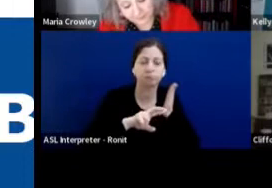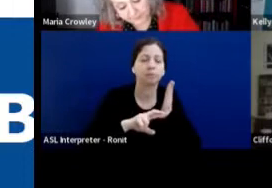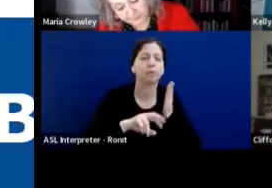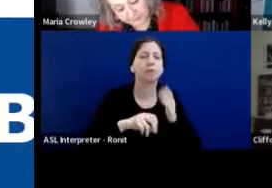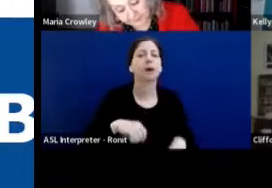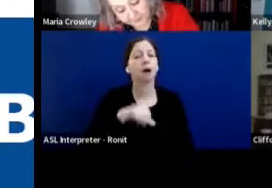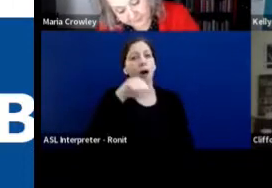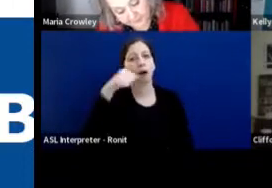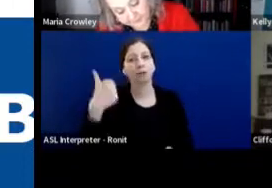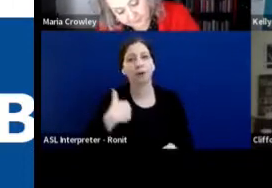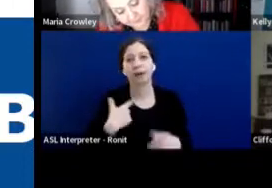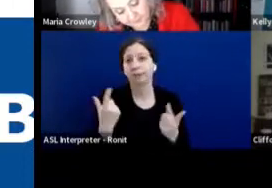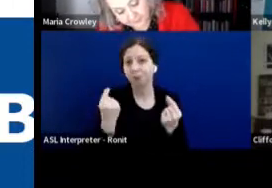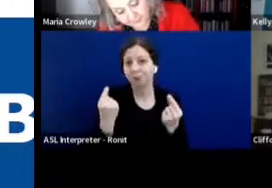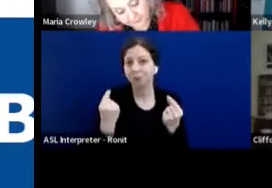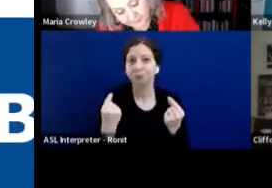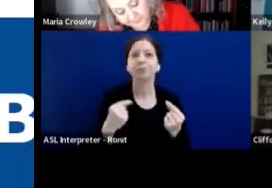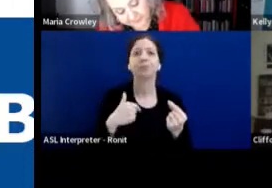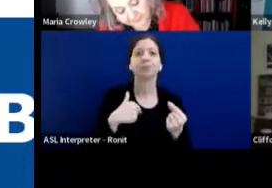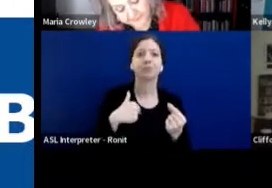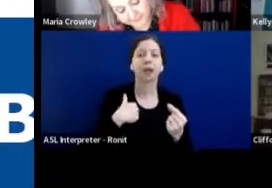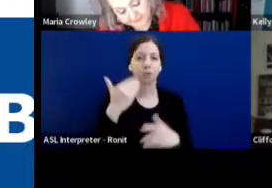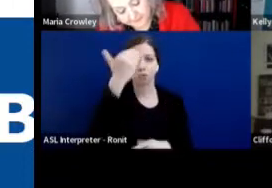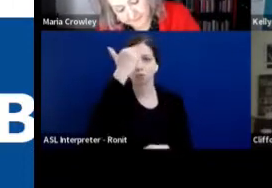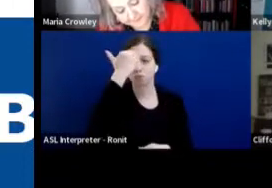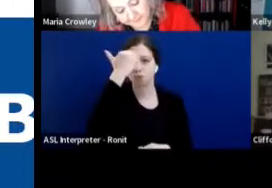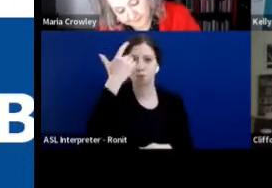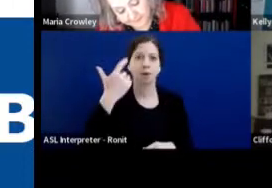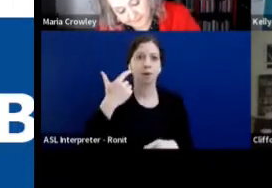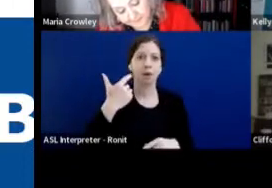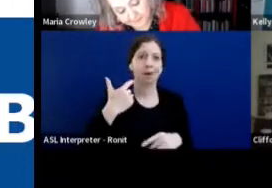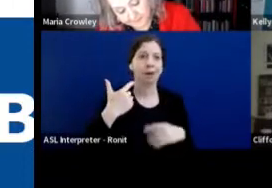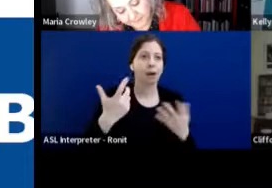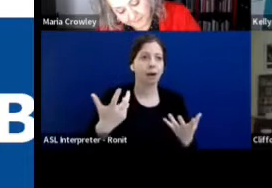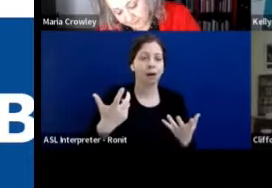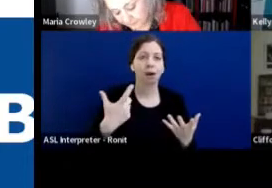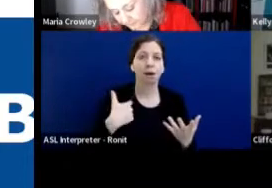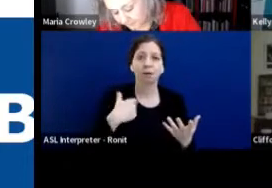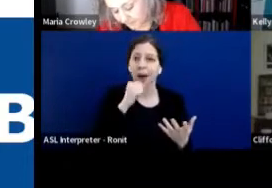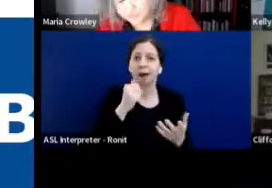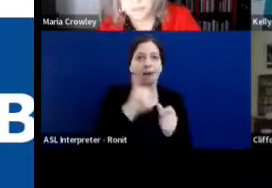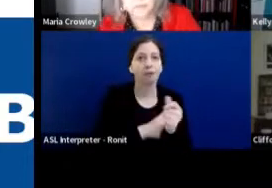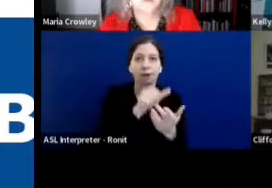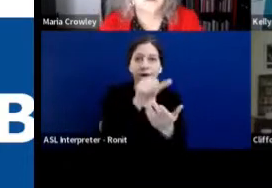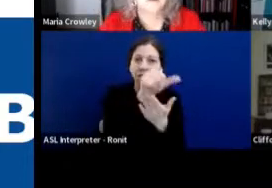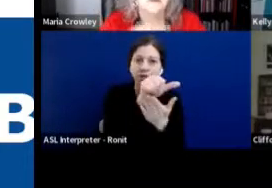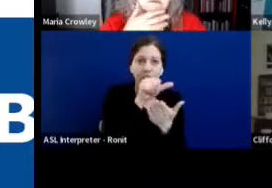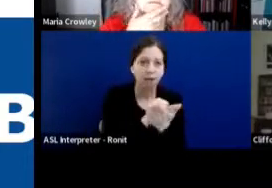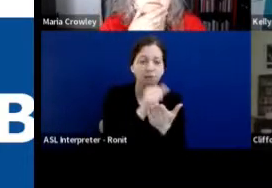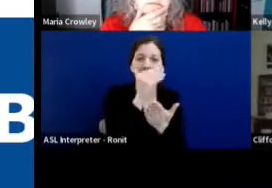Another thing I did was knew that not every single agenda item was going to